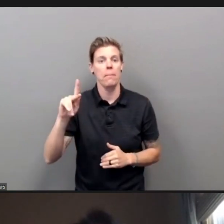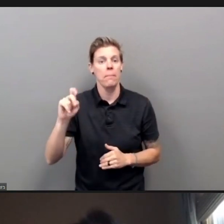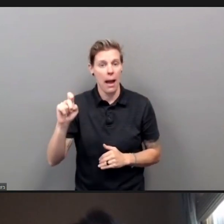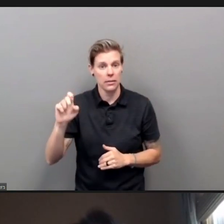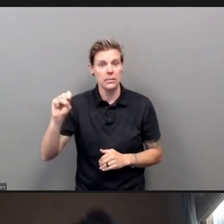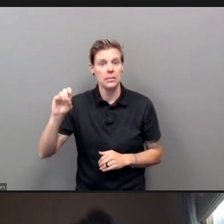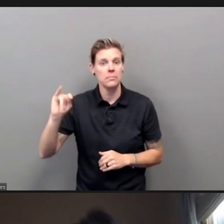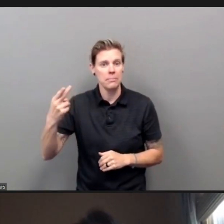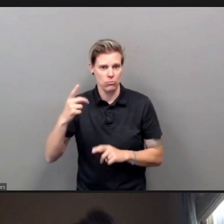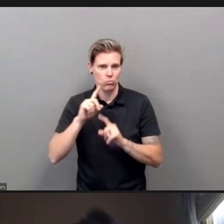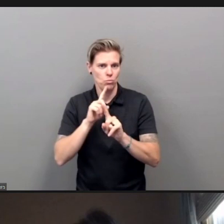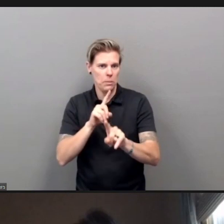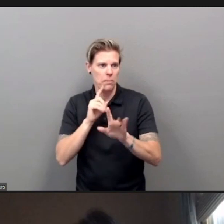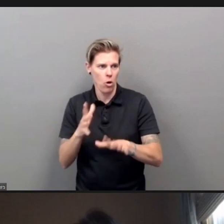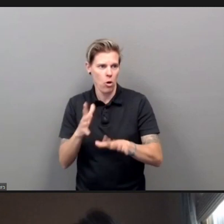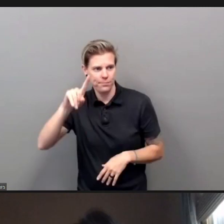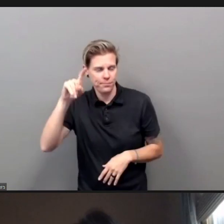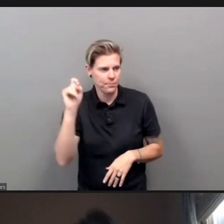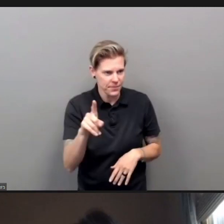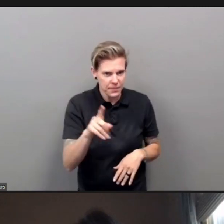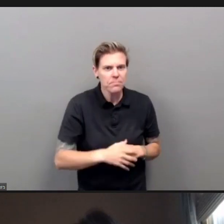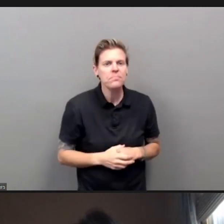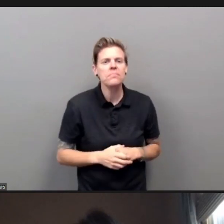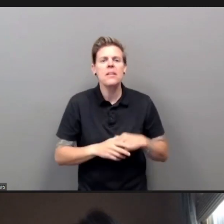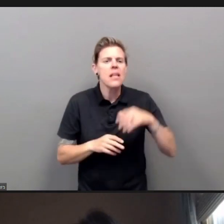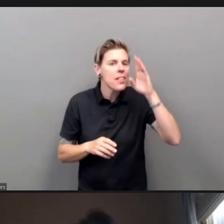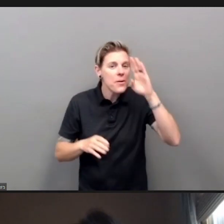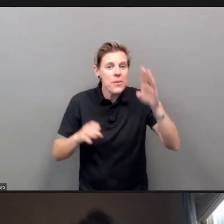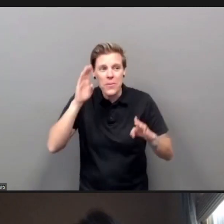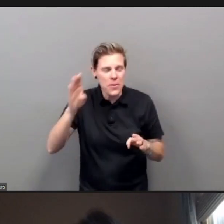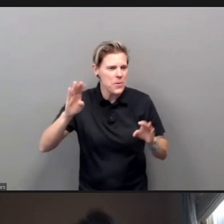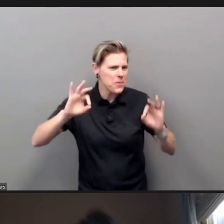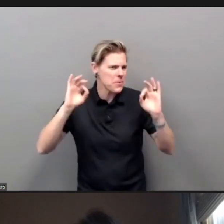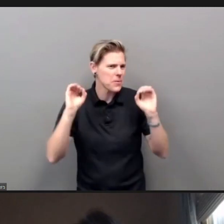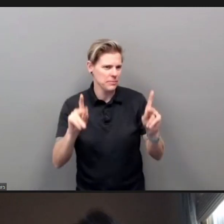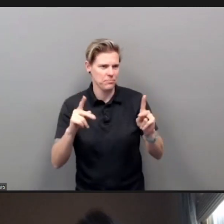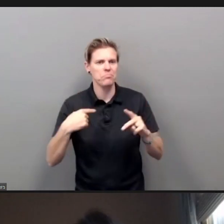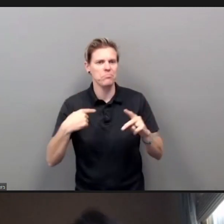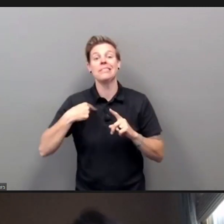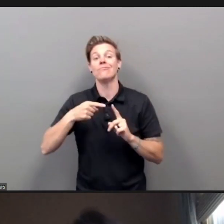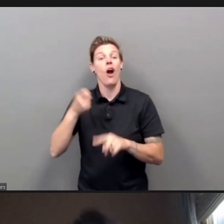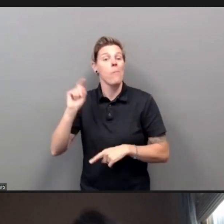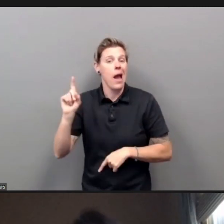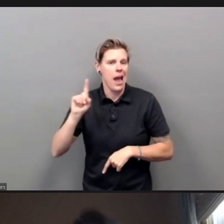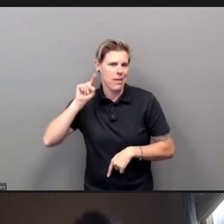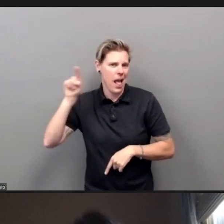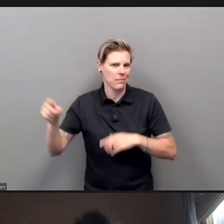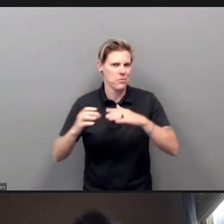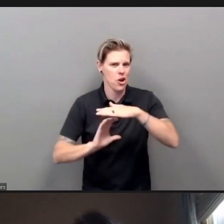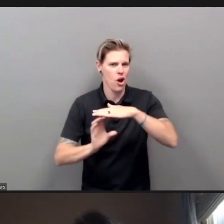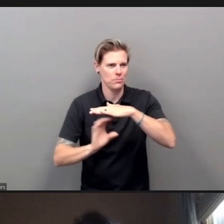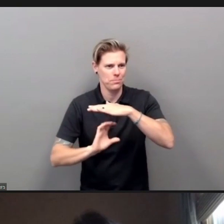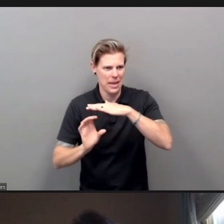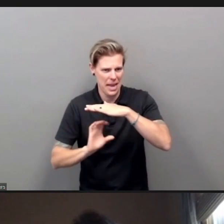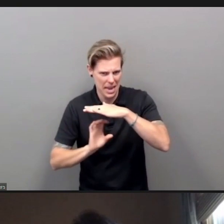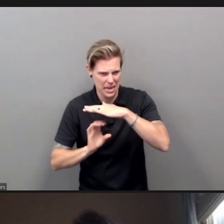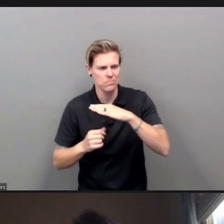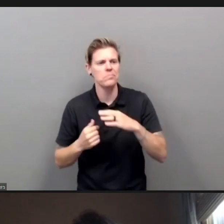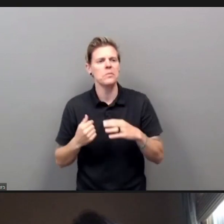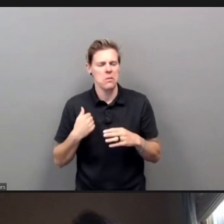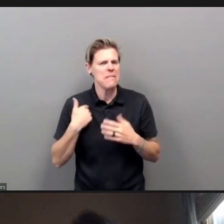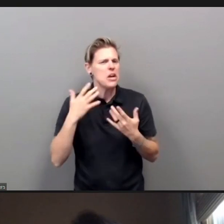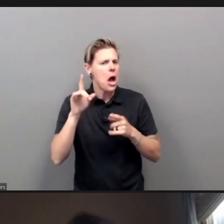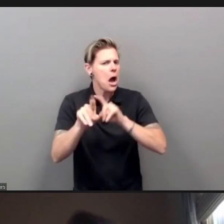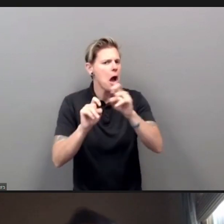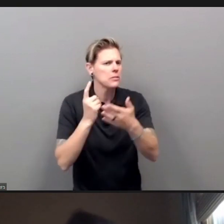All right. Hello, everybody. Again, I'm with the Carlsbad Current Argus. I know I asked you all last week if Eddy